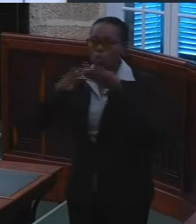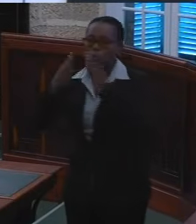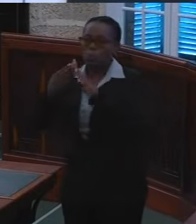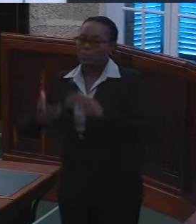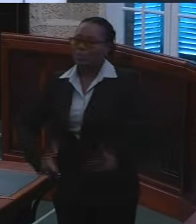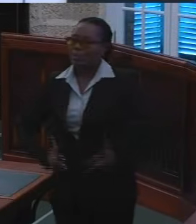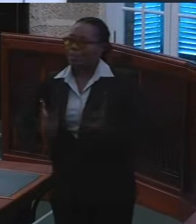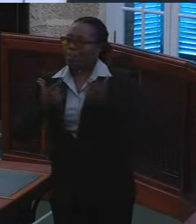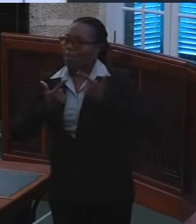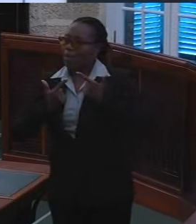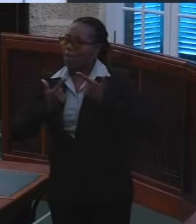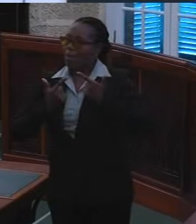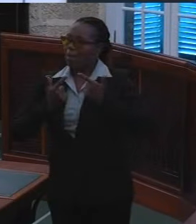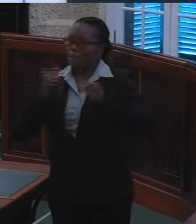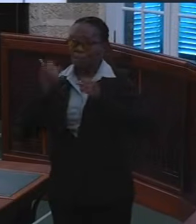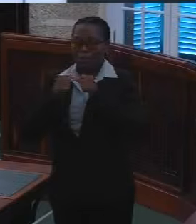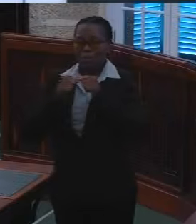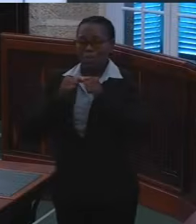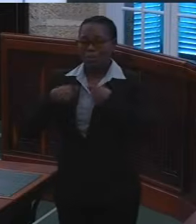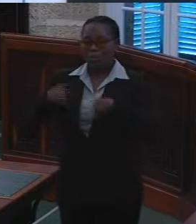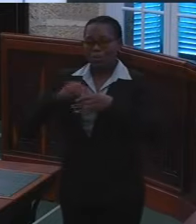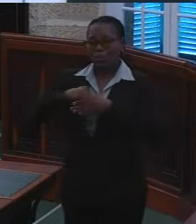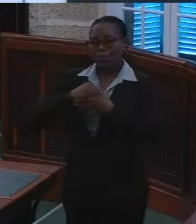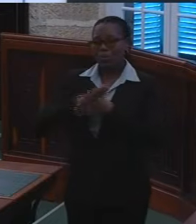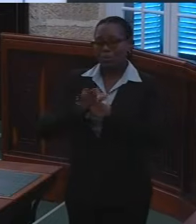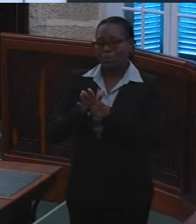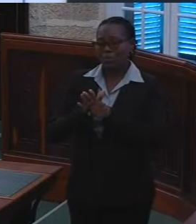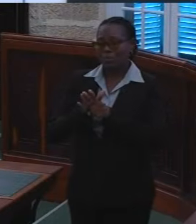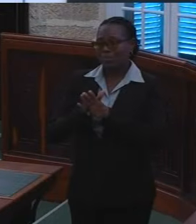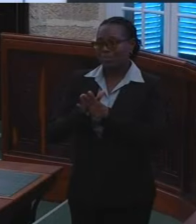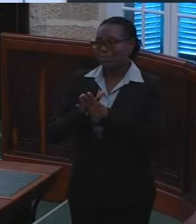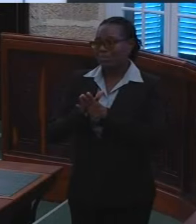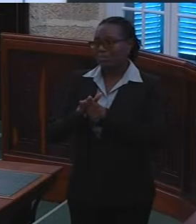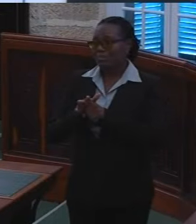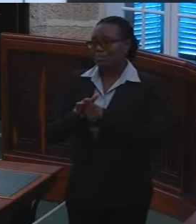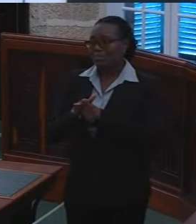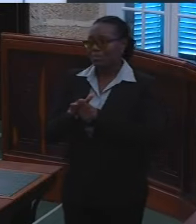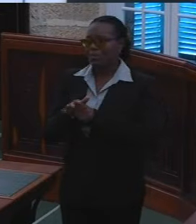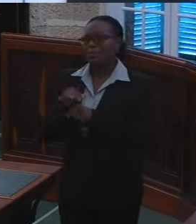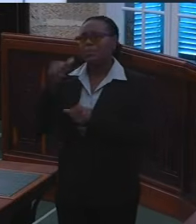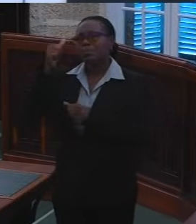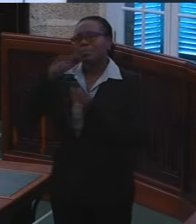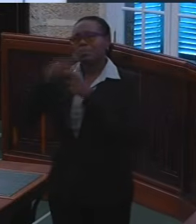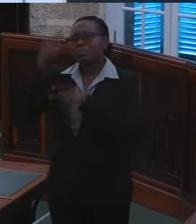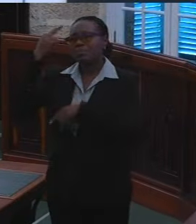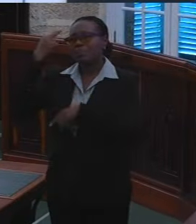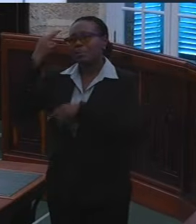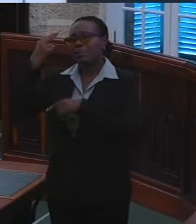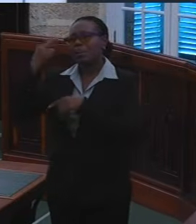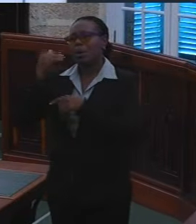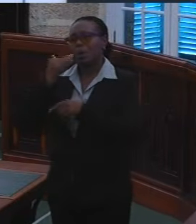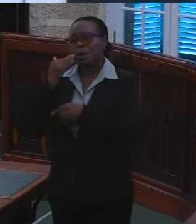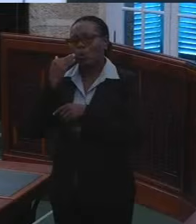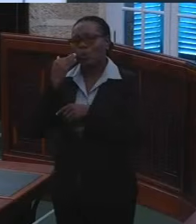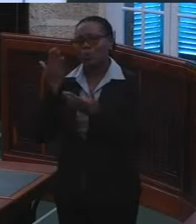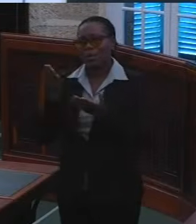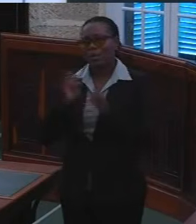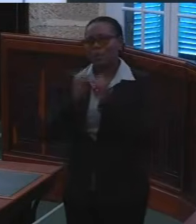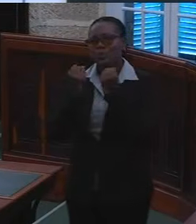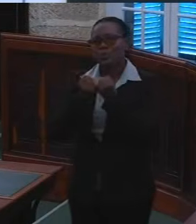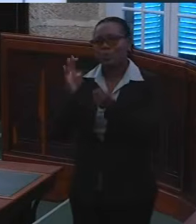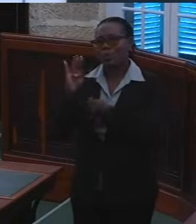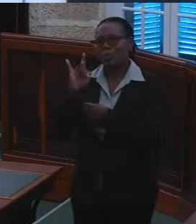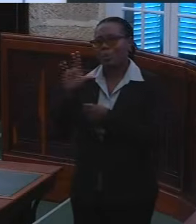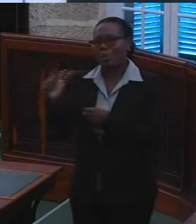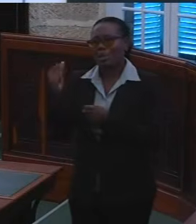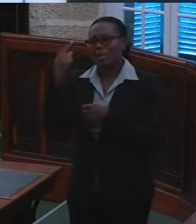Mr. Speaker, sir, you remember during COVID, Honorable Mr. Speaker, sir, you would recall, of course, I know whenever we have a social bill, I wonder